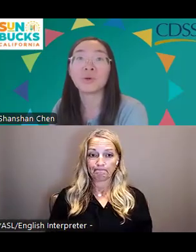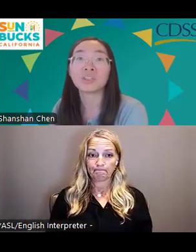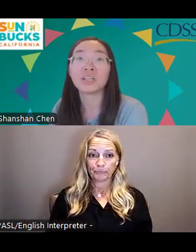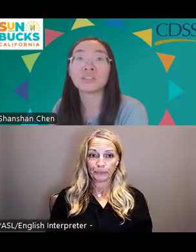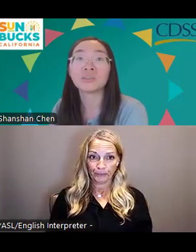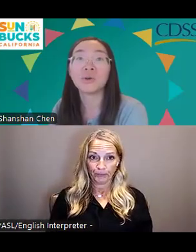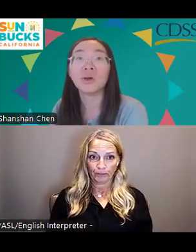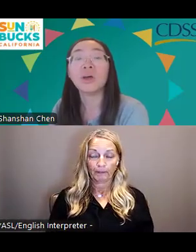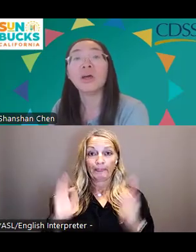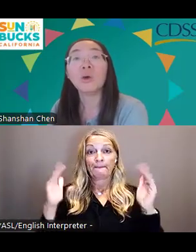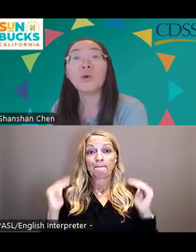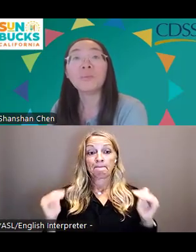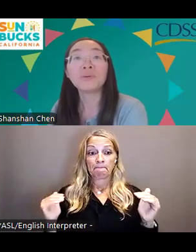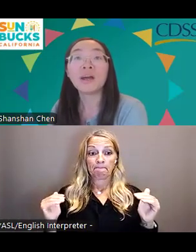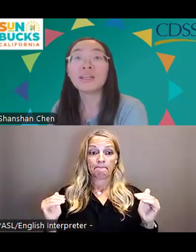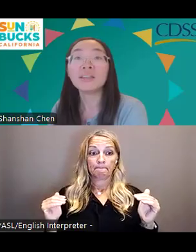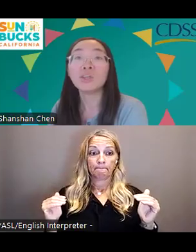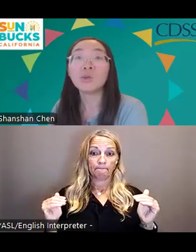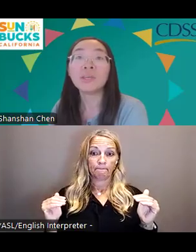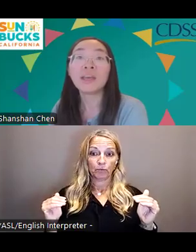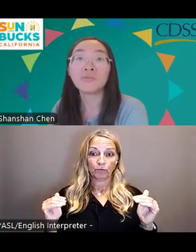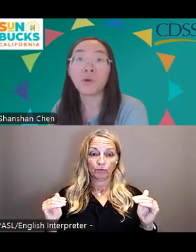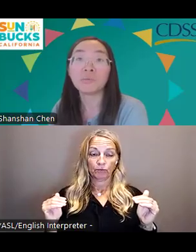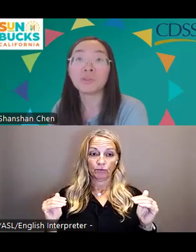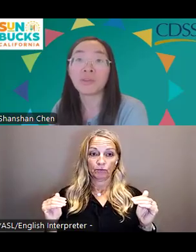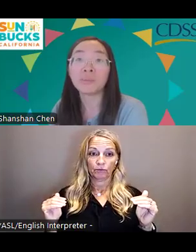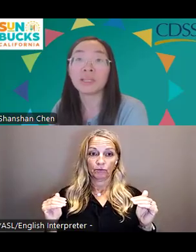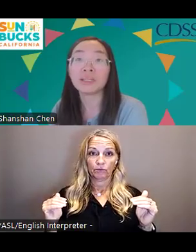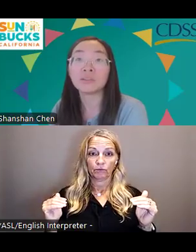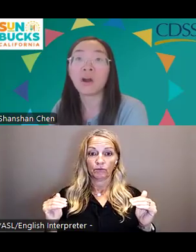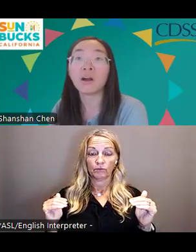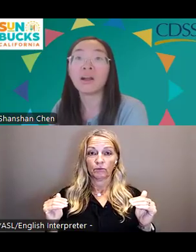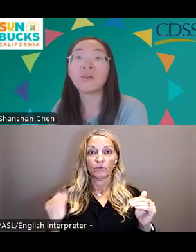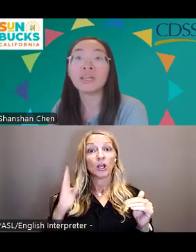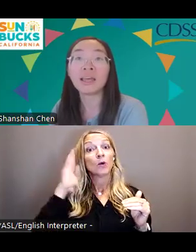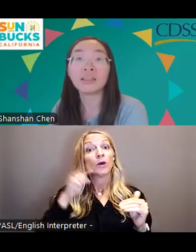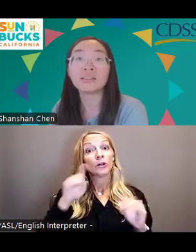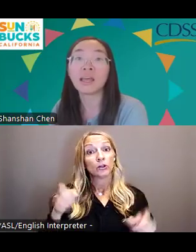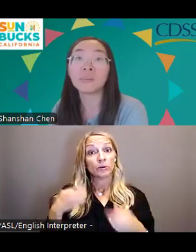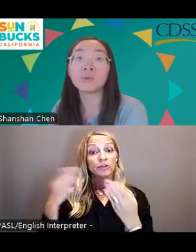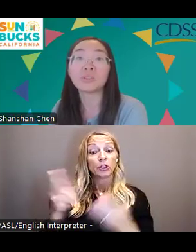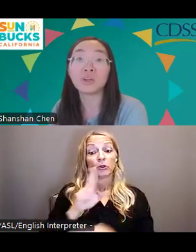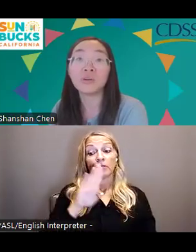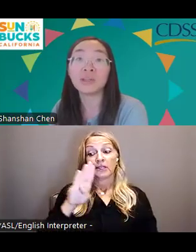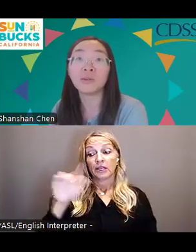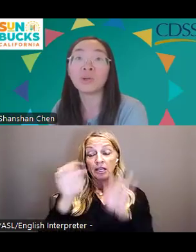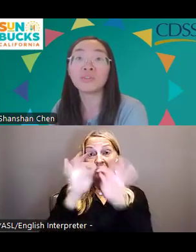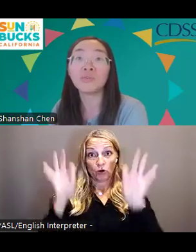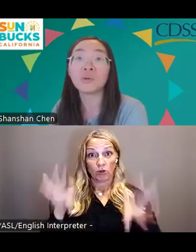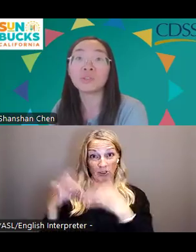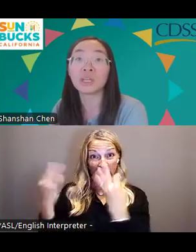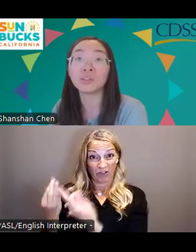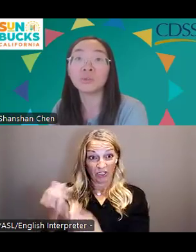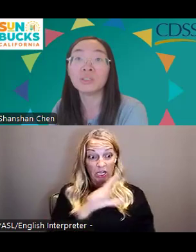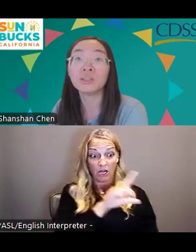The next question is, when providing the UBA form to families, are LEAs able to determine